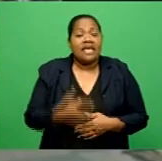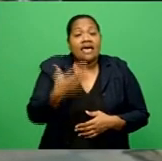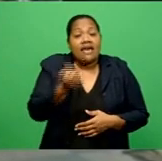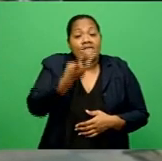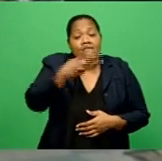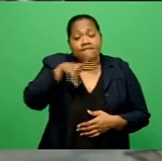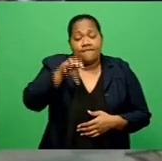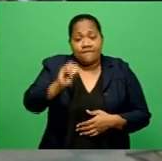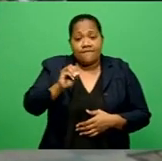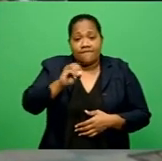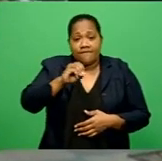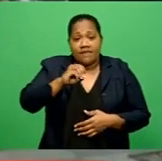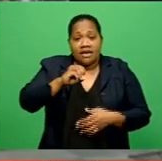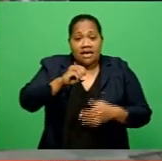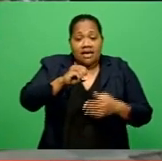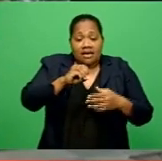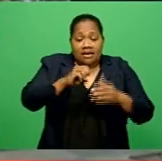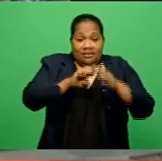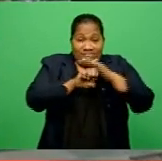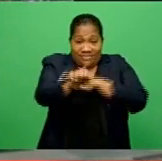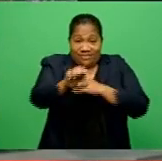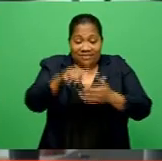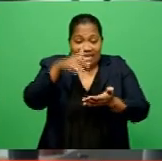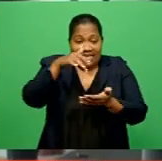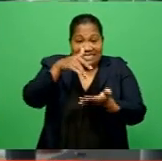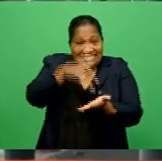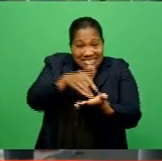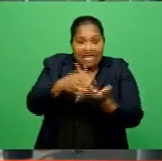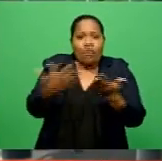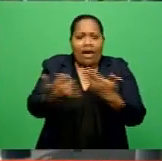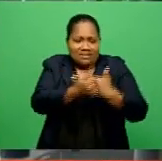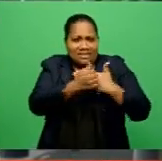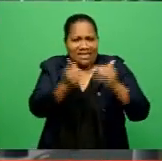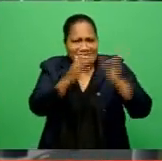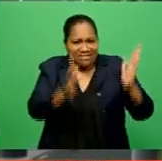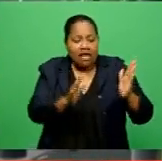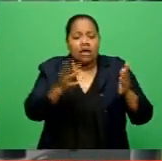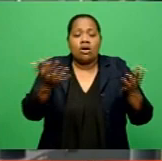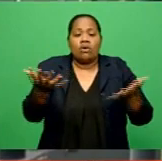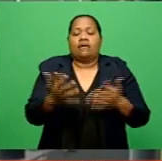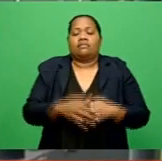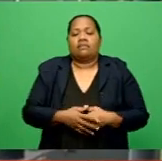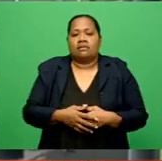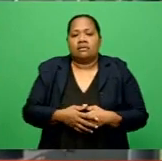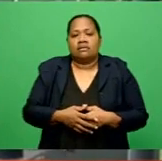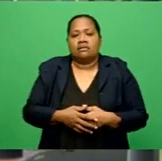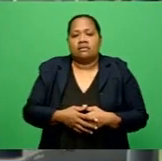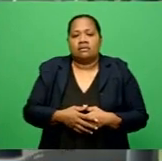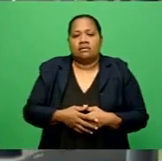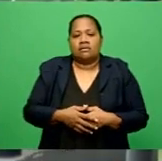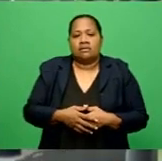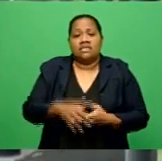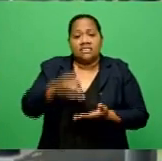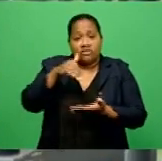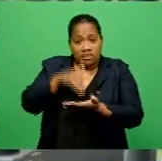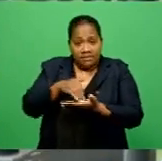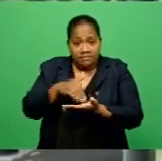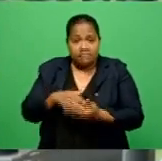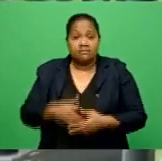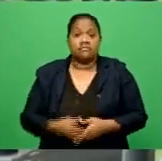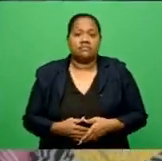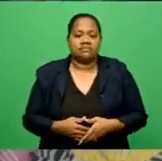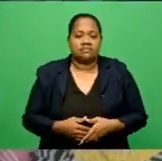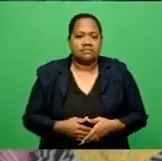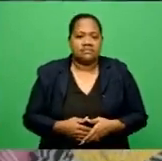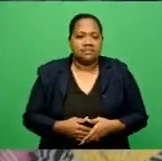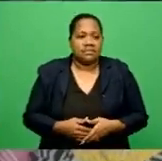20 evacuation centers in the Eastern Division with 377 evacuees. 133 centers